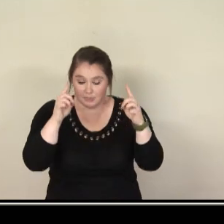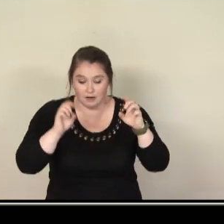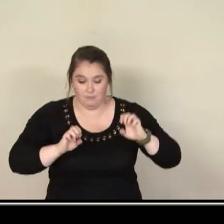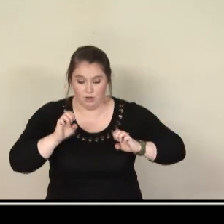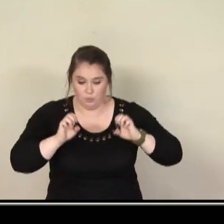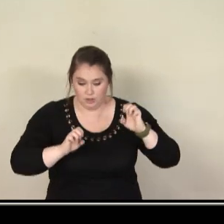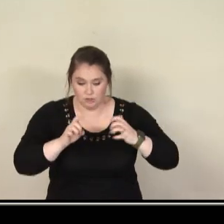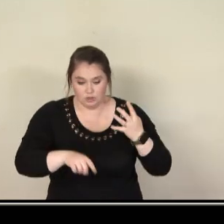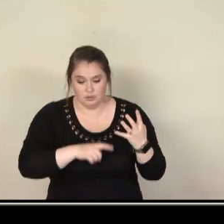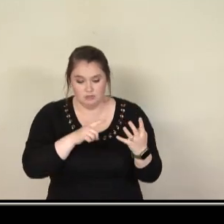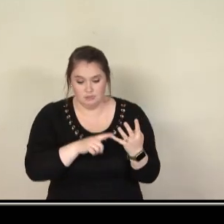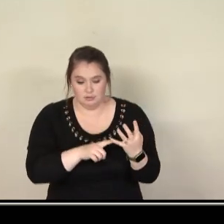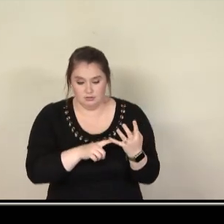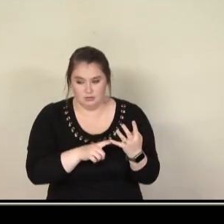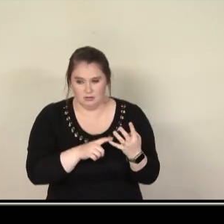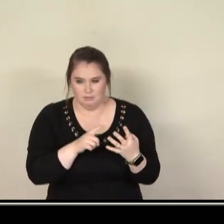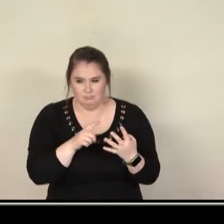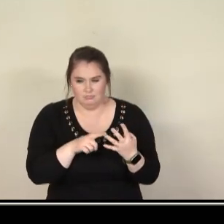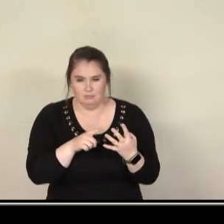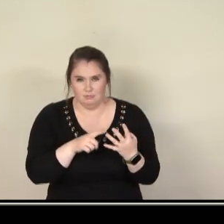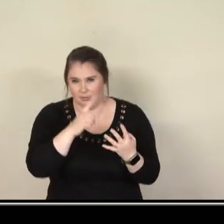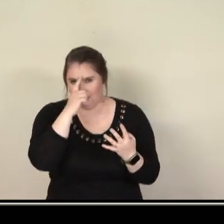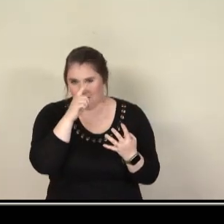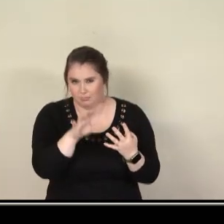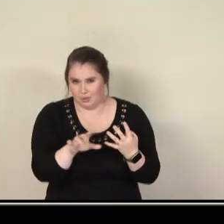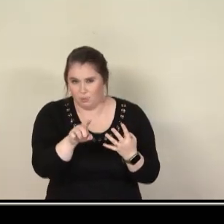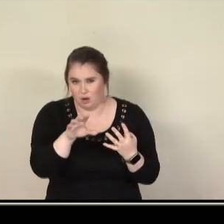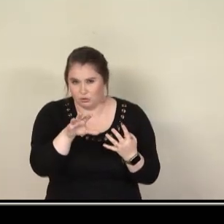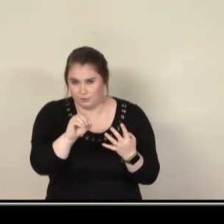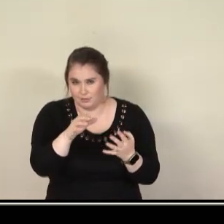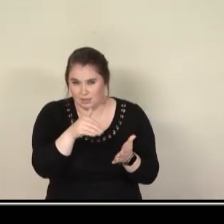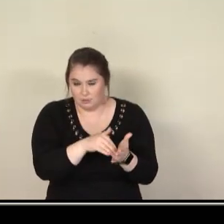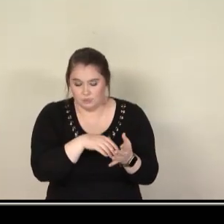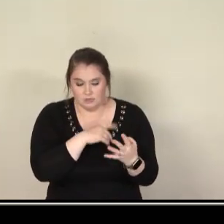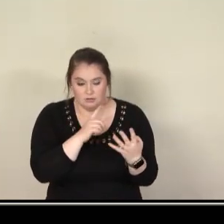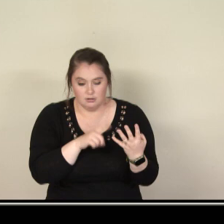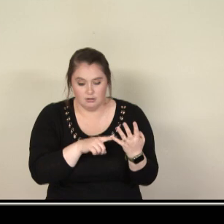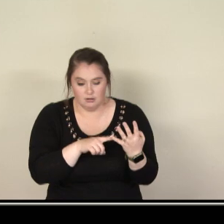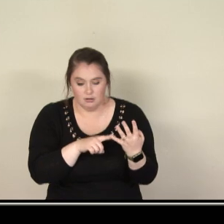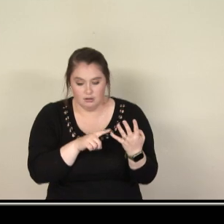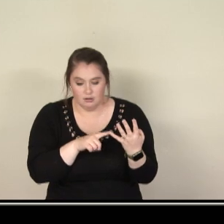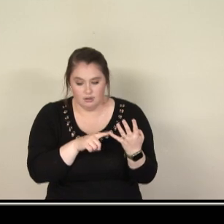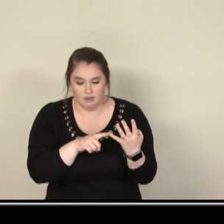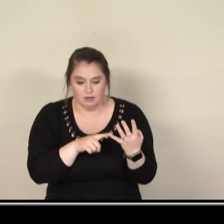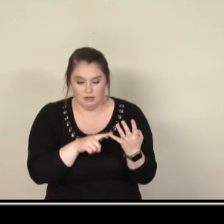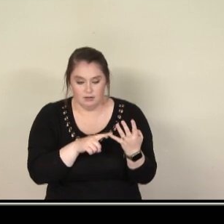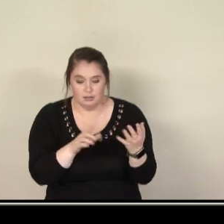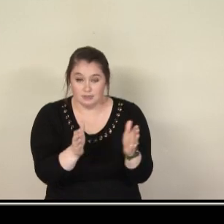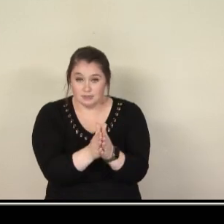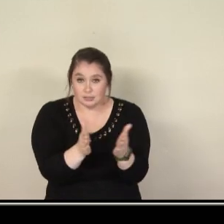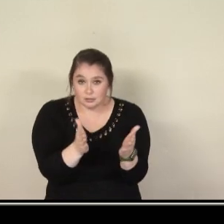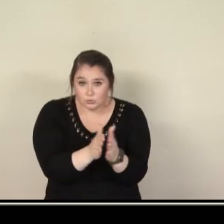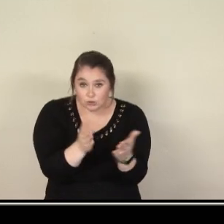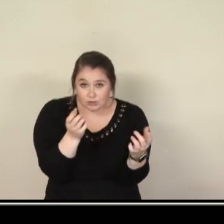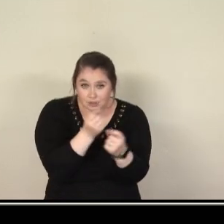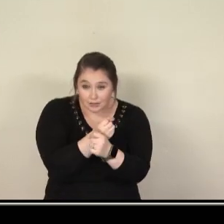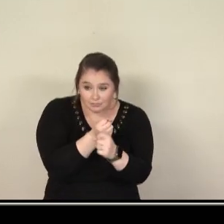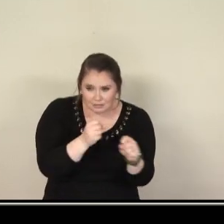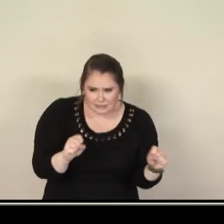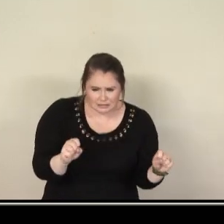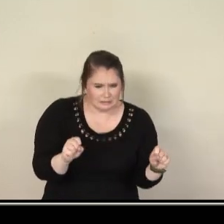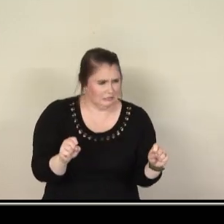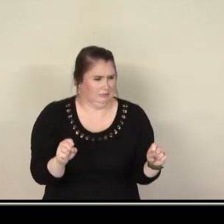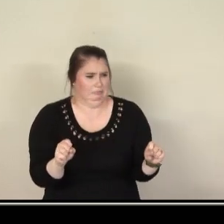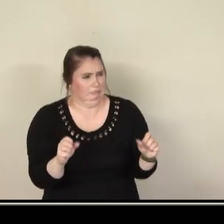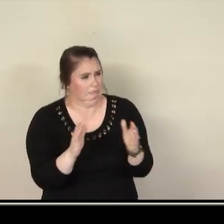evaluations. I think that's going to generate about $150,000. Anyway, and then there's a teacher textbook safety. Not quite